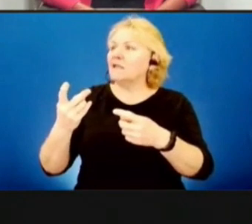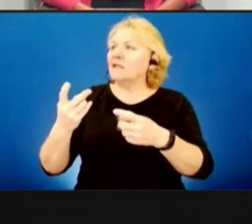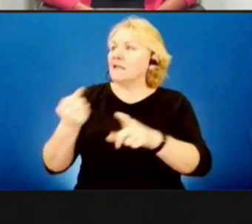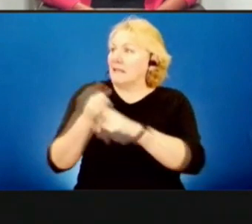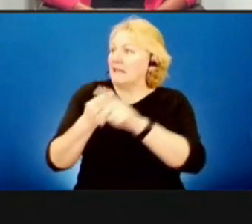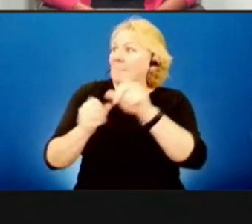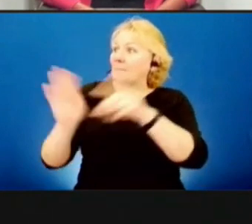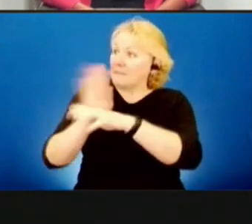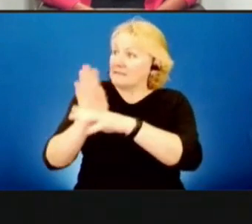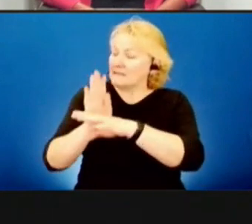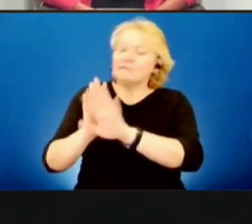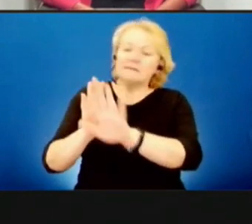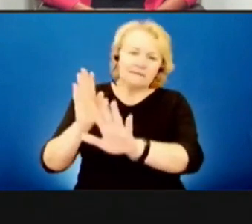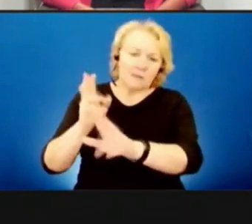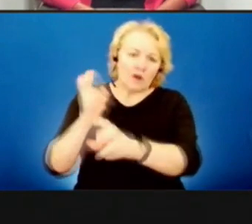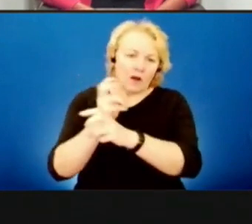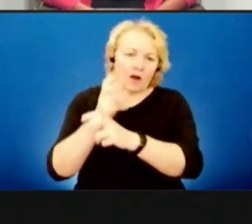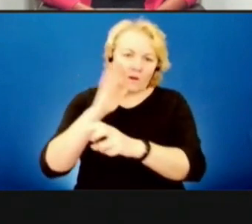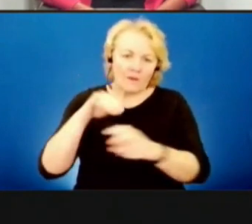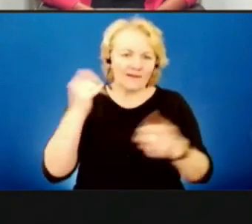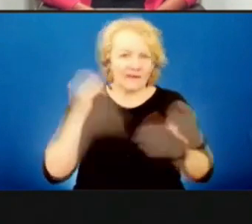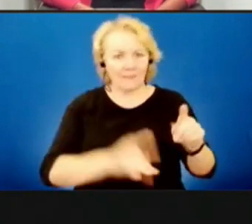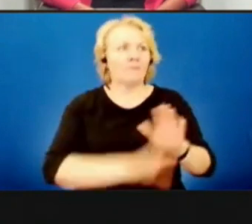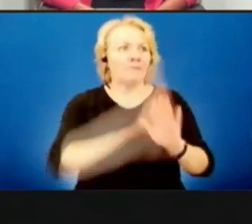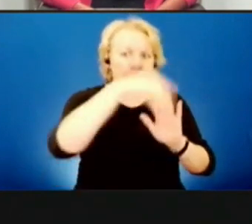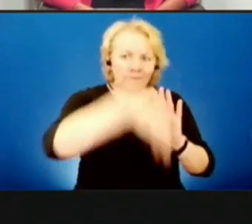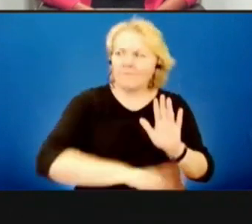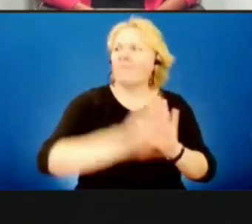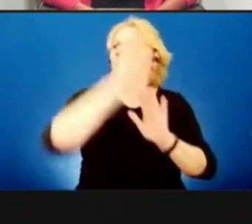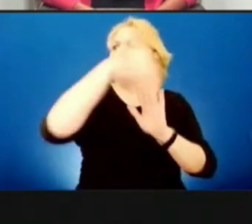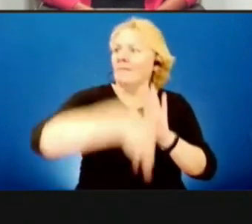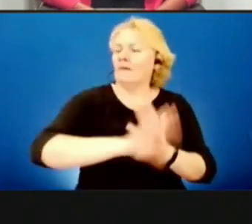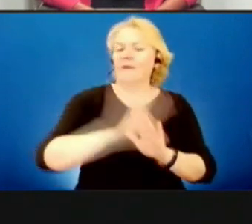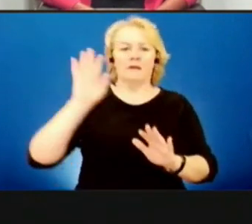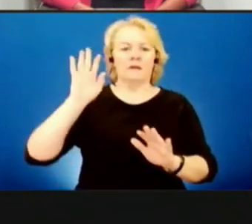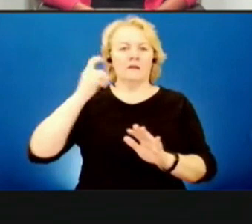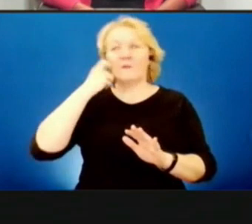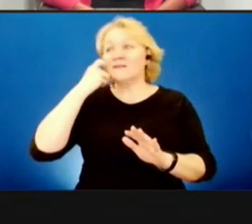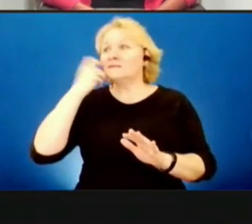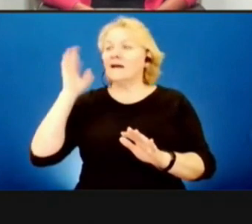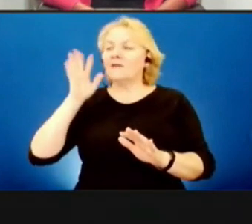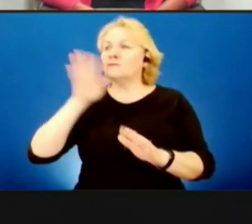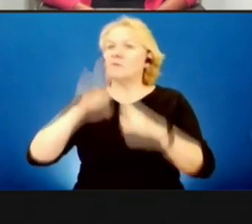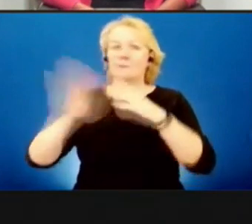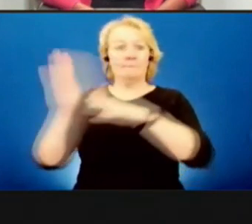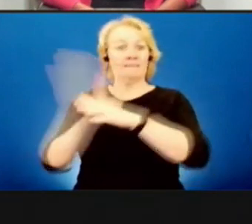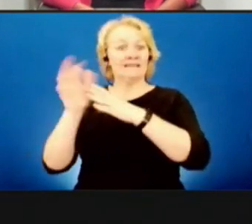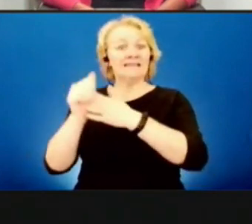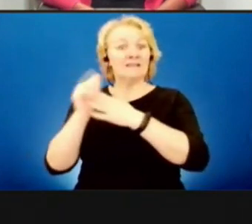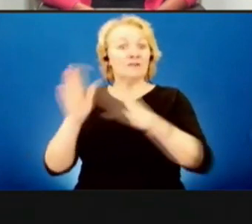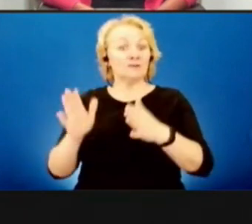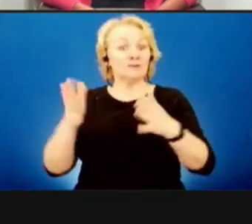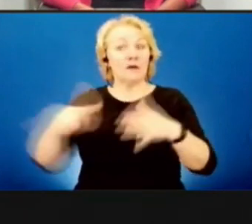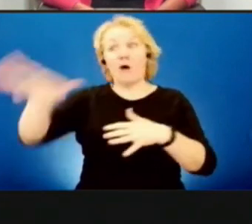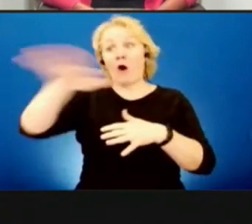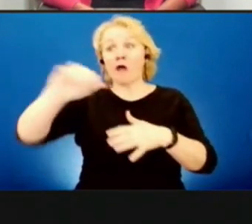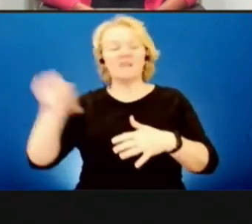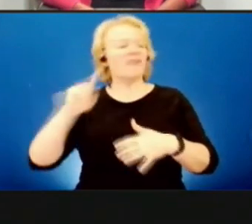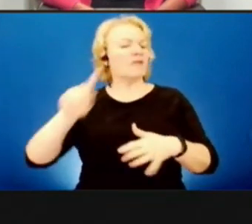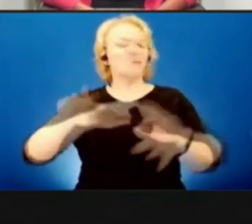help too. And in recent days, when I've spoken to business leaders, they are up for the challenge once